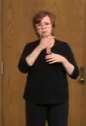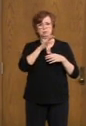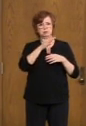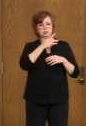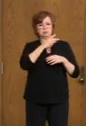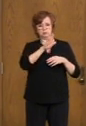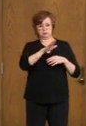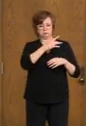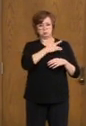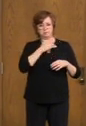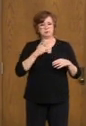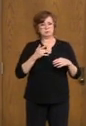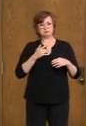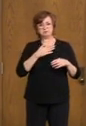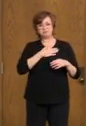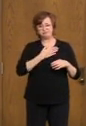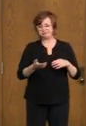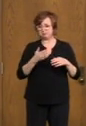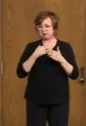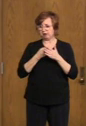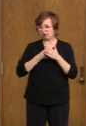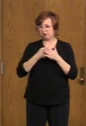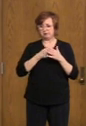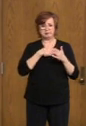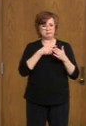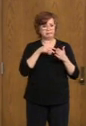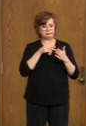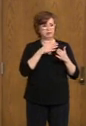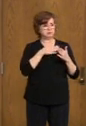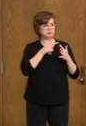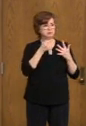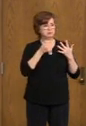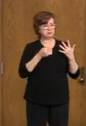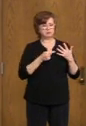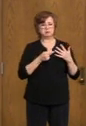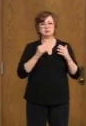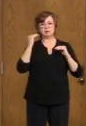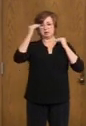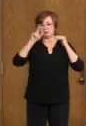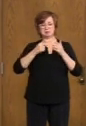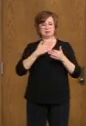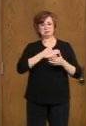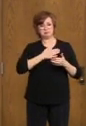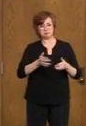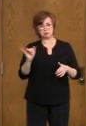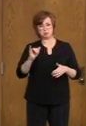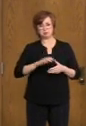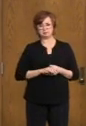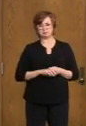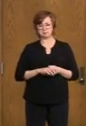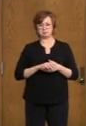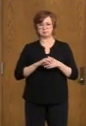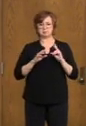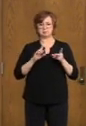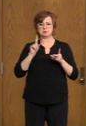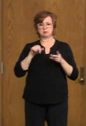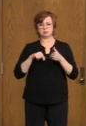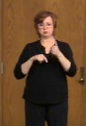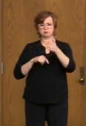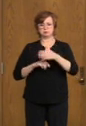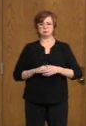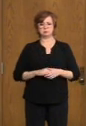sacrifice. It's time for all of us as adults to make the same sacrifice. Follow up? When are we we going